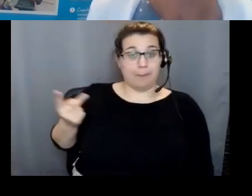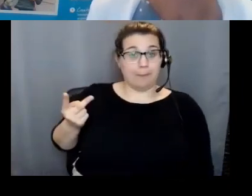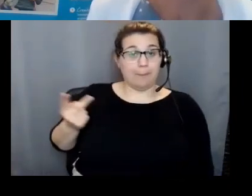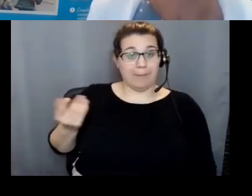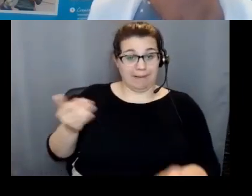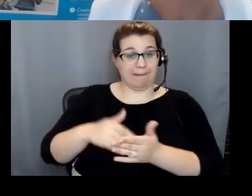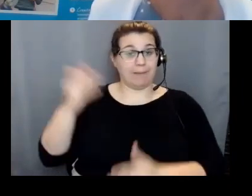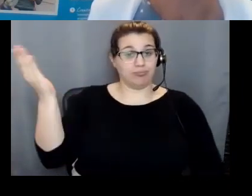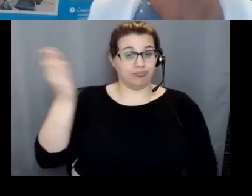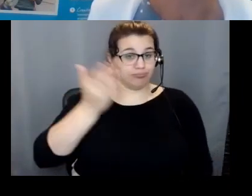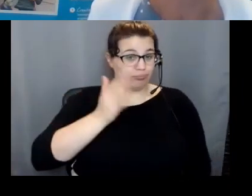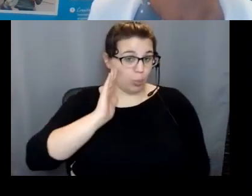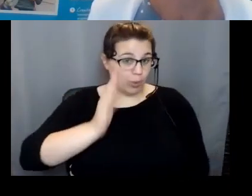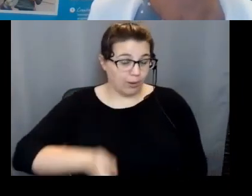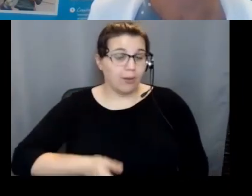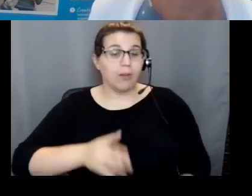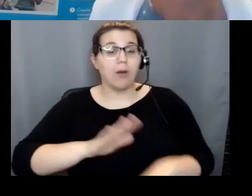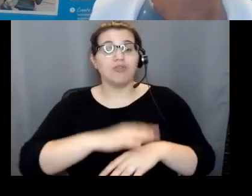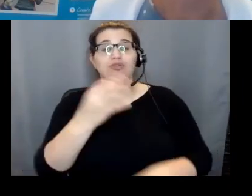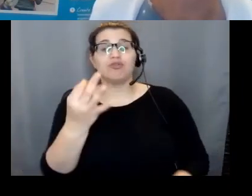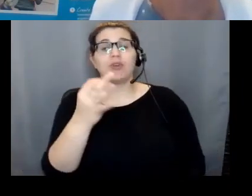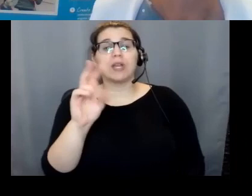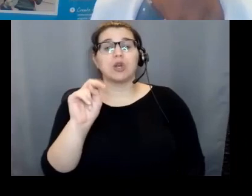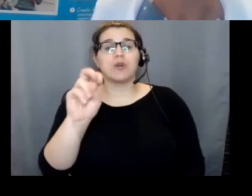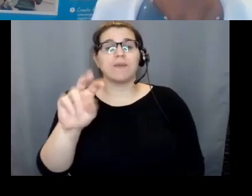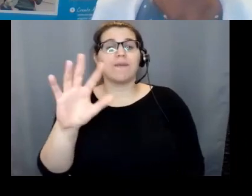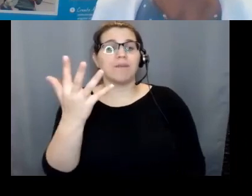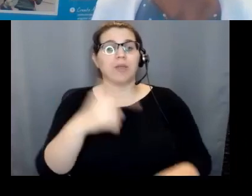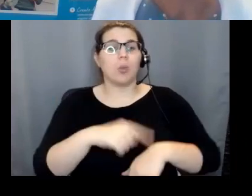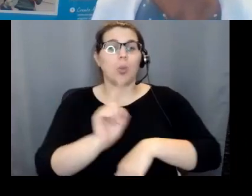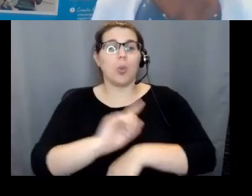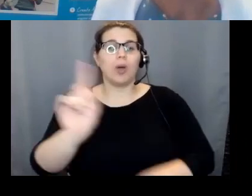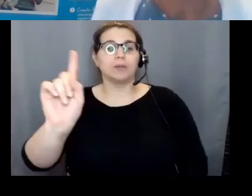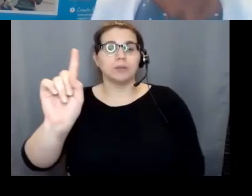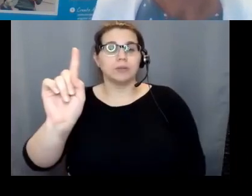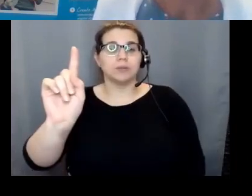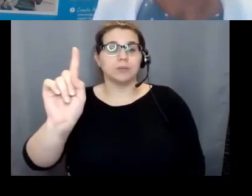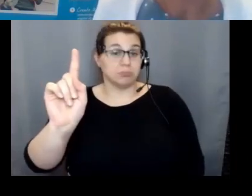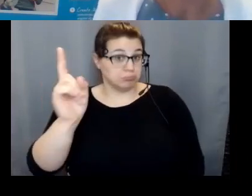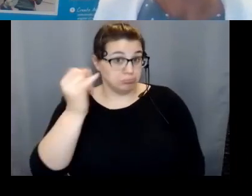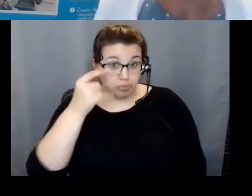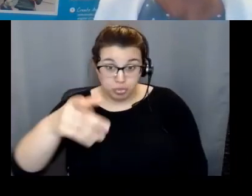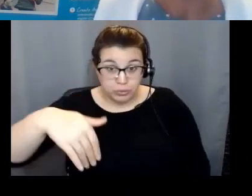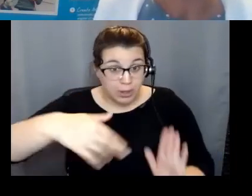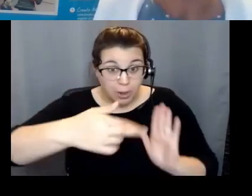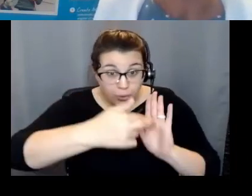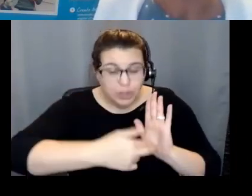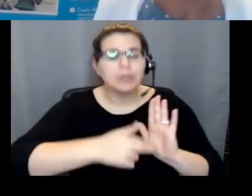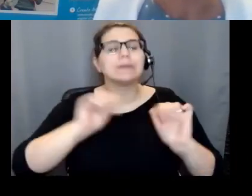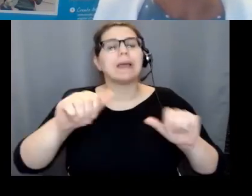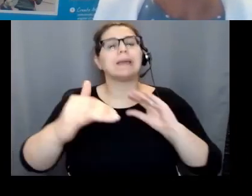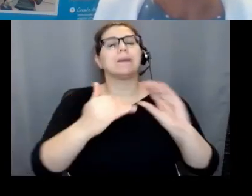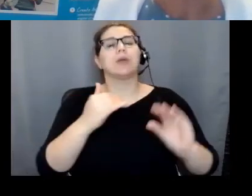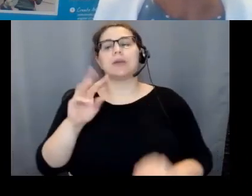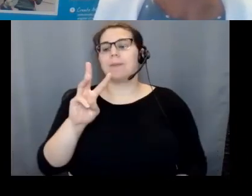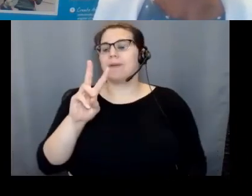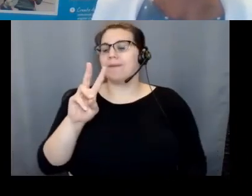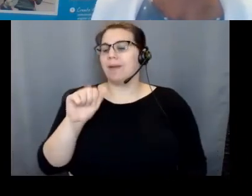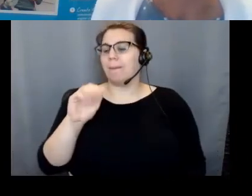It's scheduled for Friday, November the 5th at 1 p.m. If you haven't already done so, Feel free to email